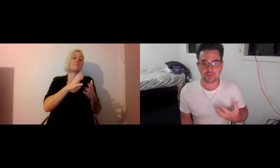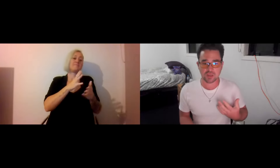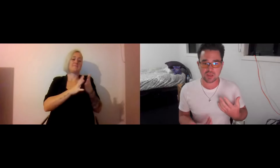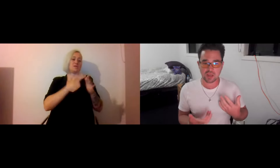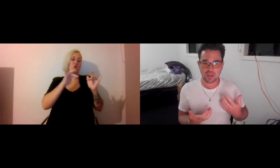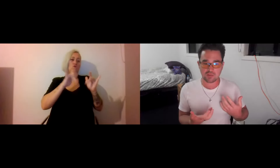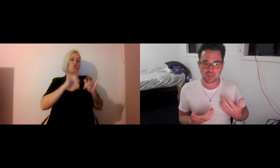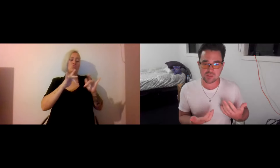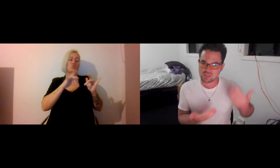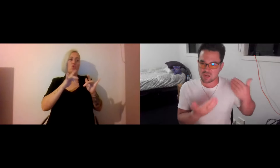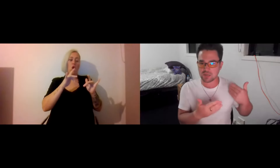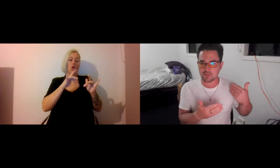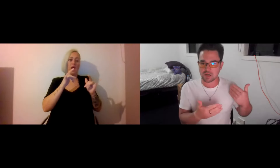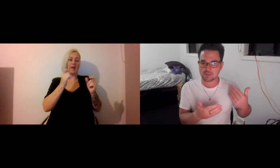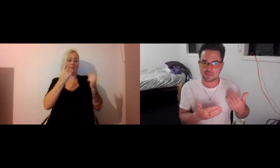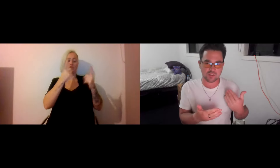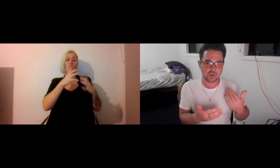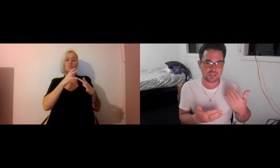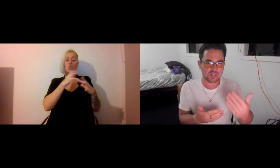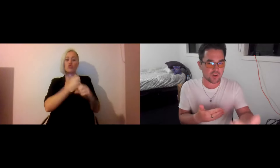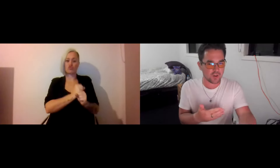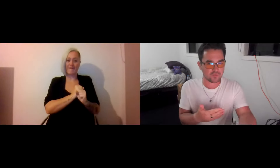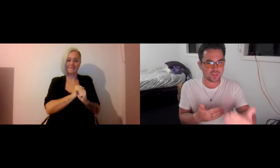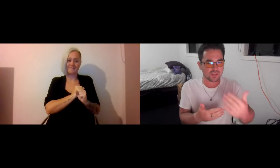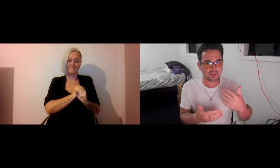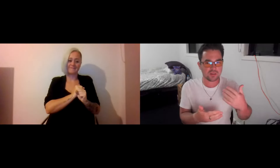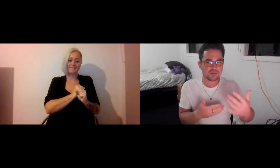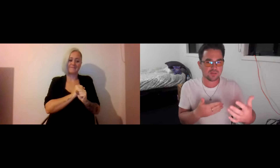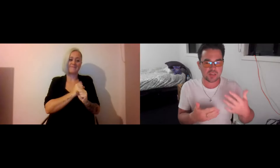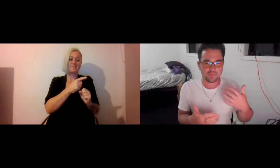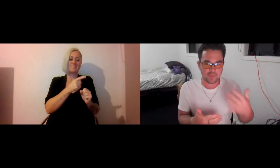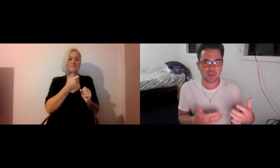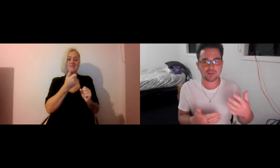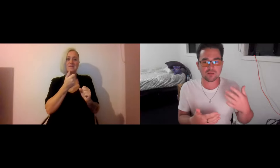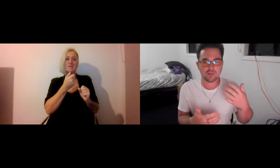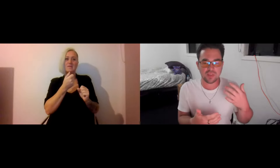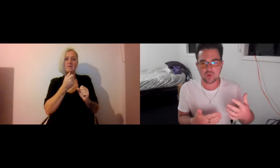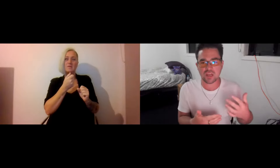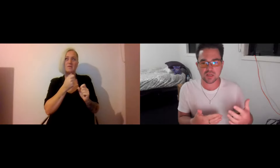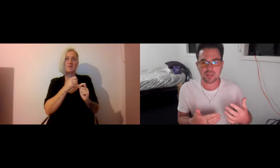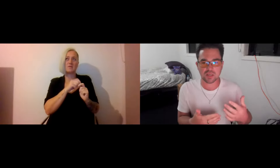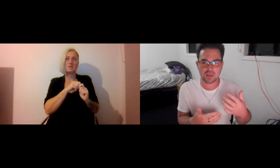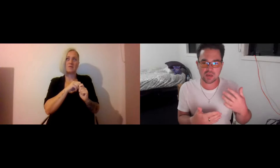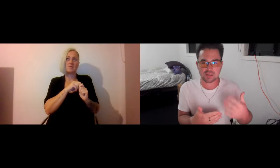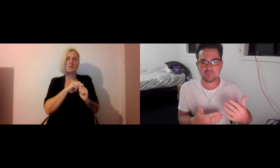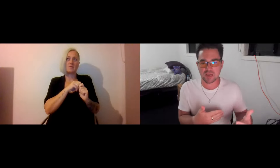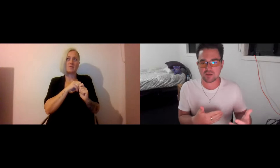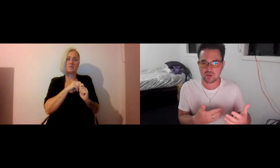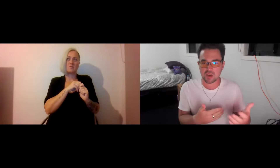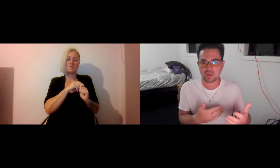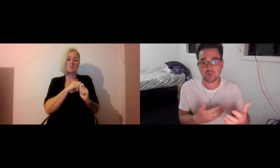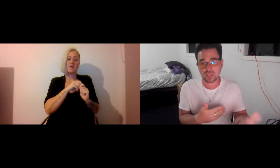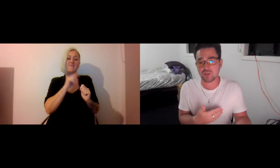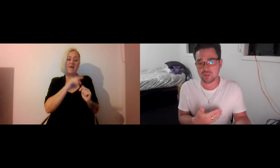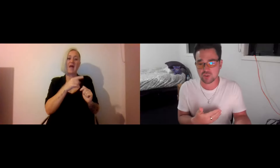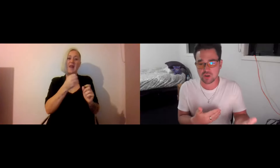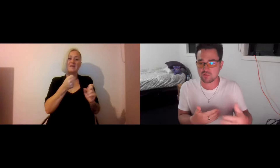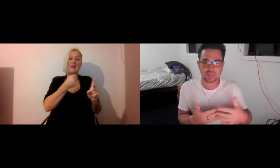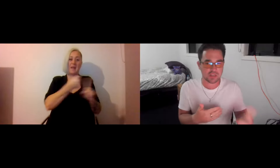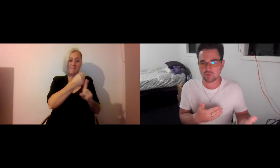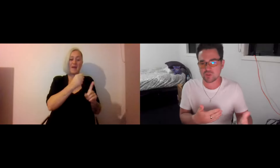grief and they're still stuck in the past, there's no sense of hopefulness, that theoretically has an impact on how they relate